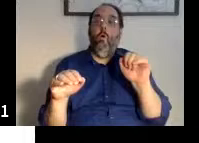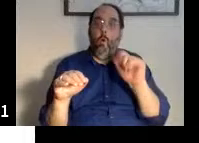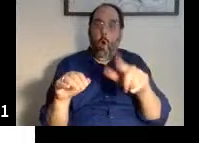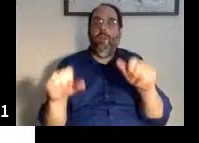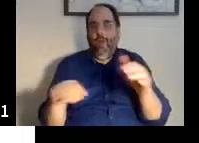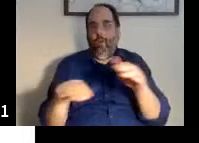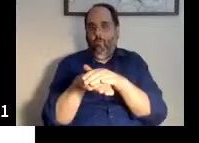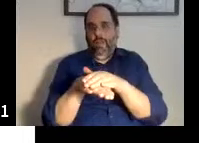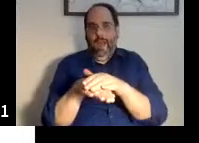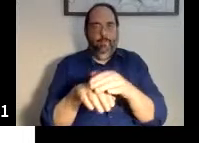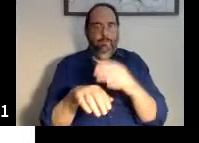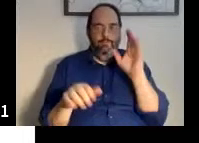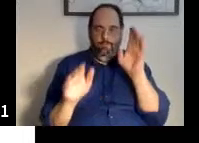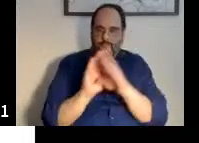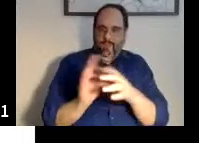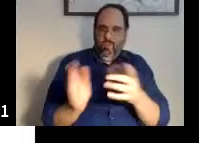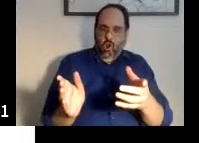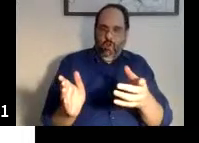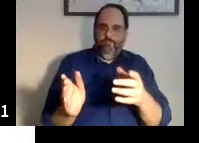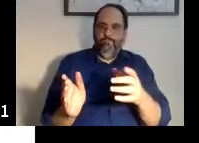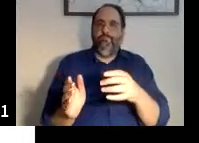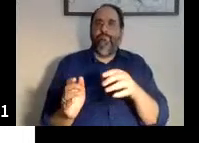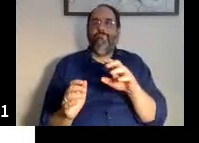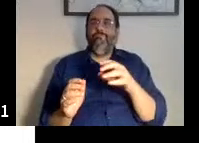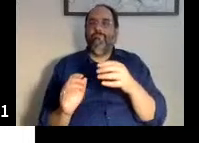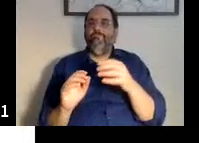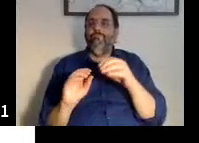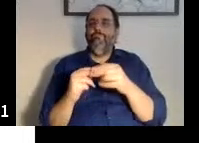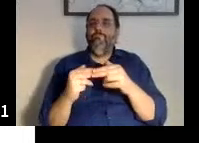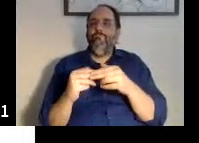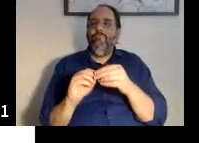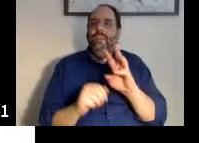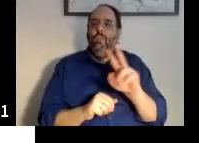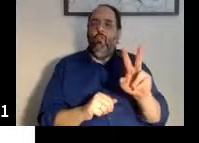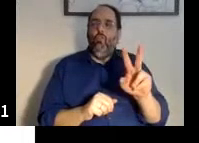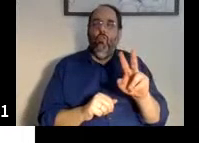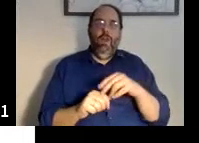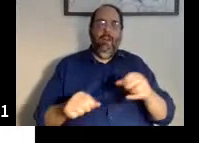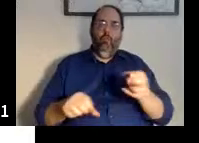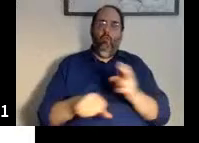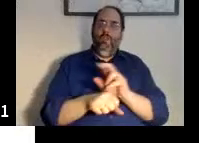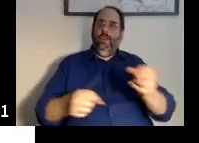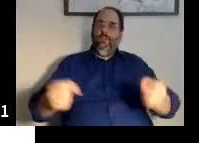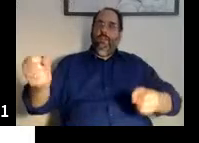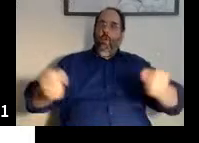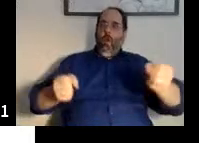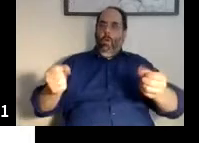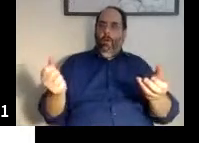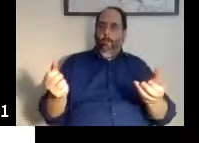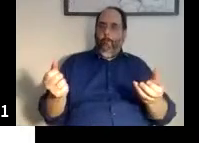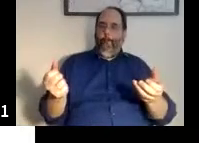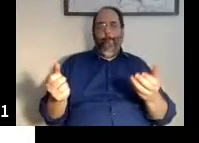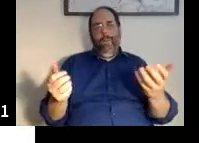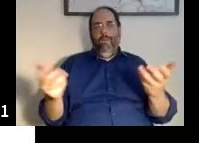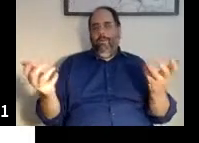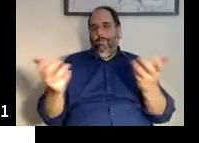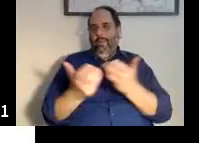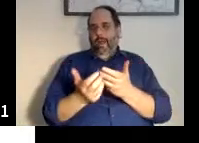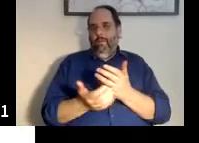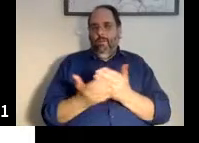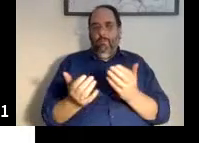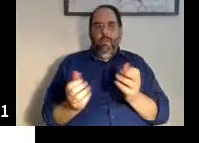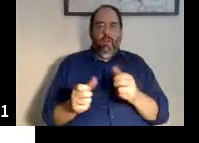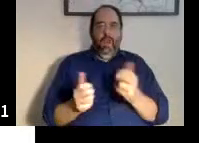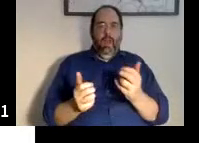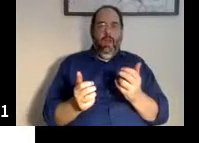Here you're seeing a child on slide 62 that's at a steering wheel, an adaptive, something you could play